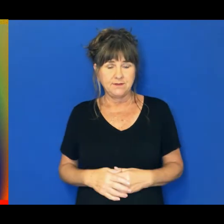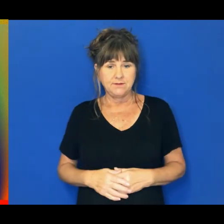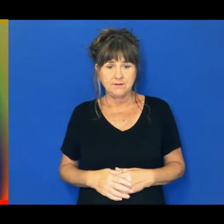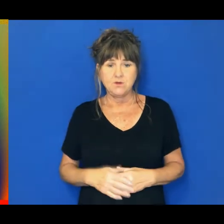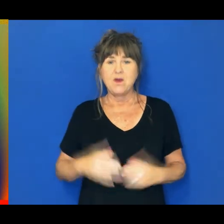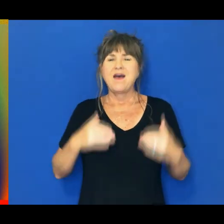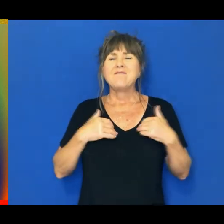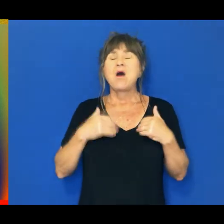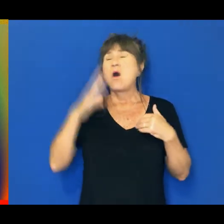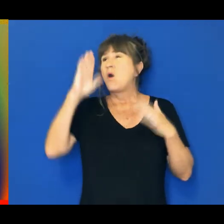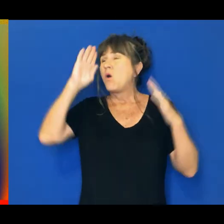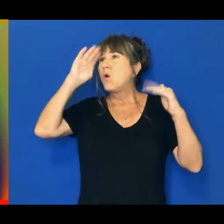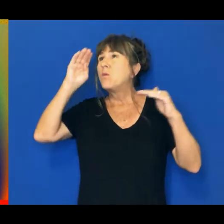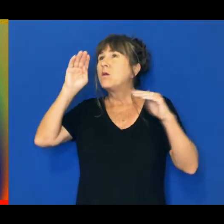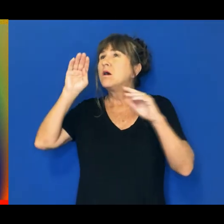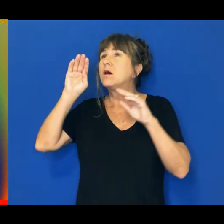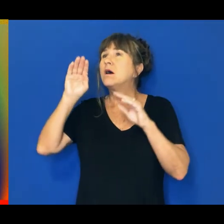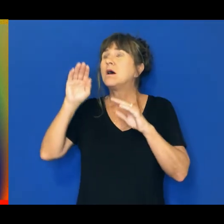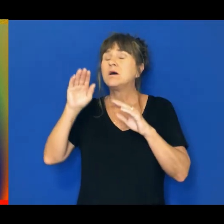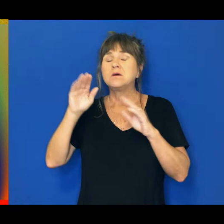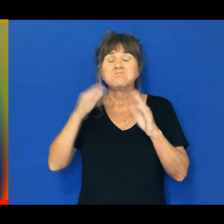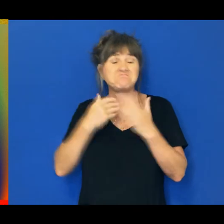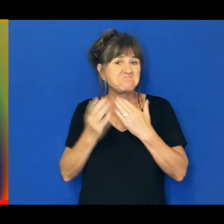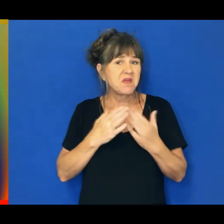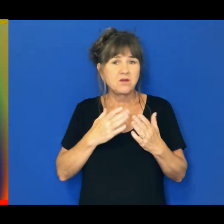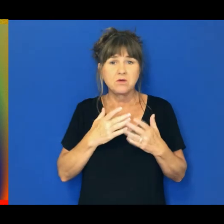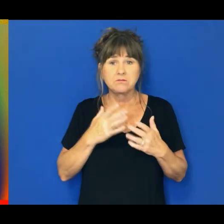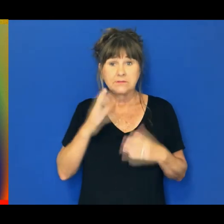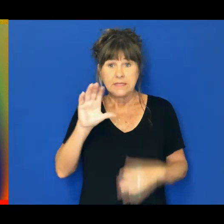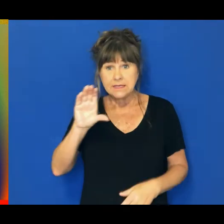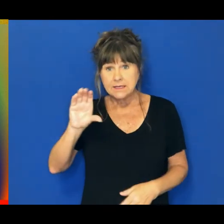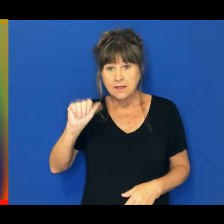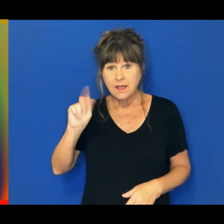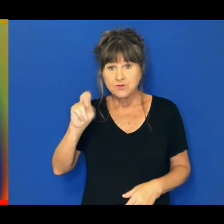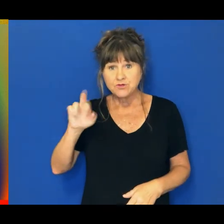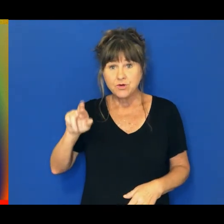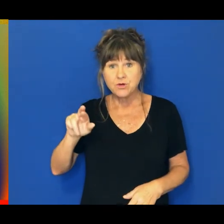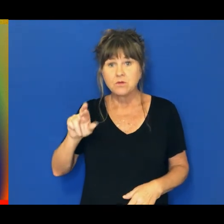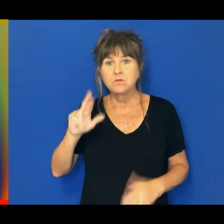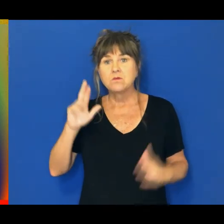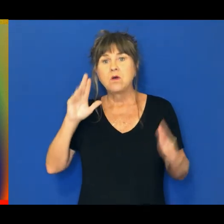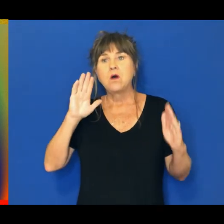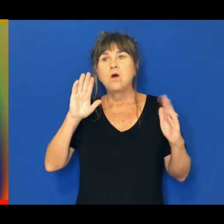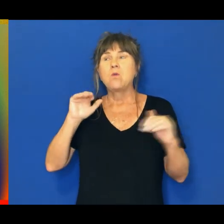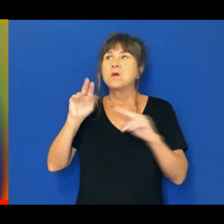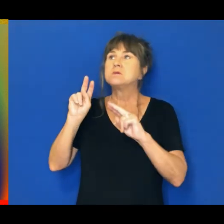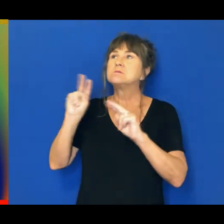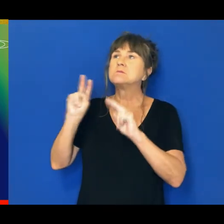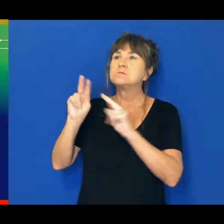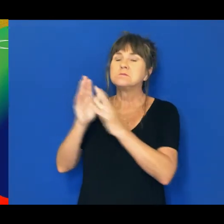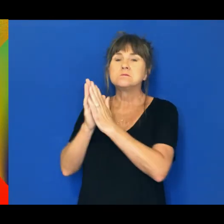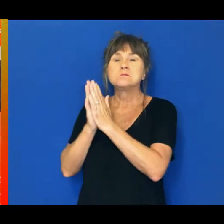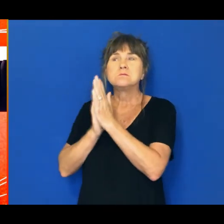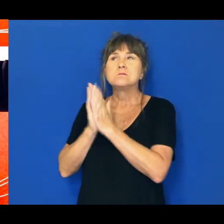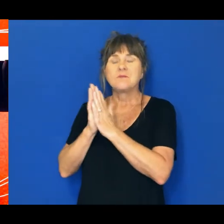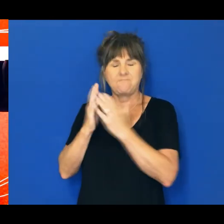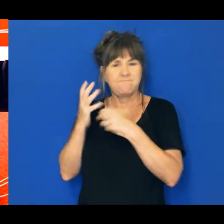with hope no matter what you're living through. Cancer, I got hope. I got a life filled with